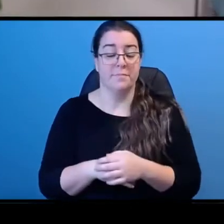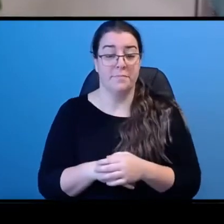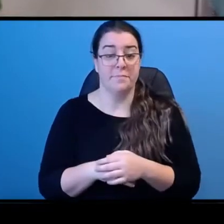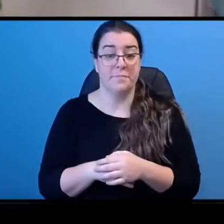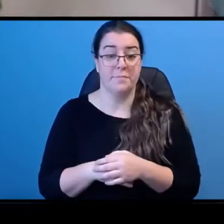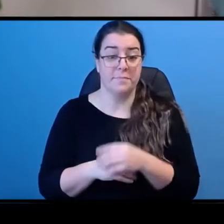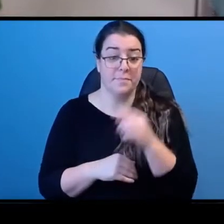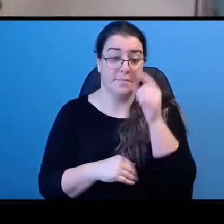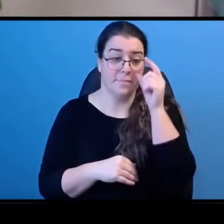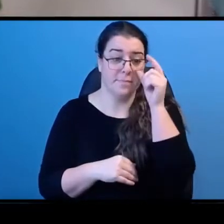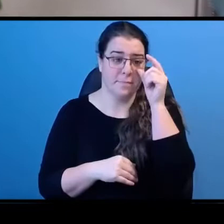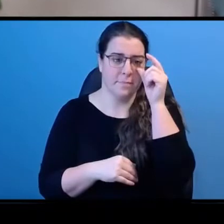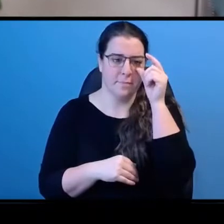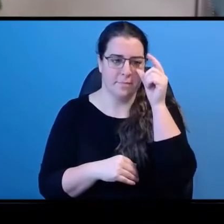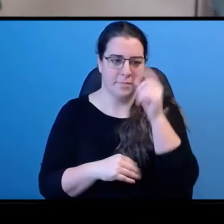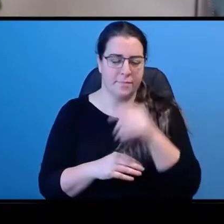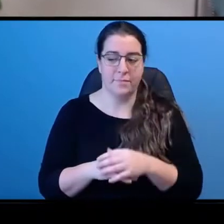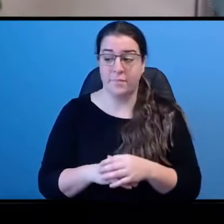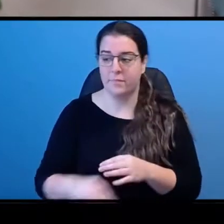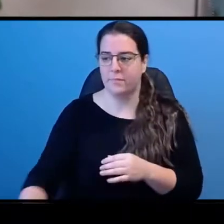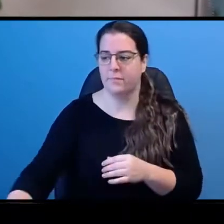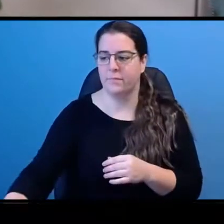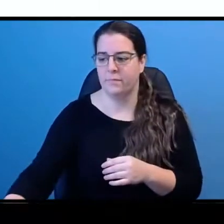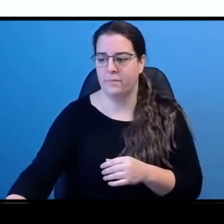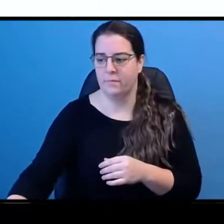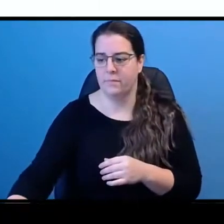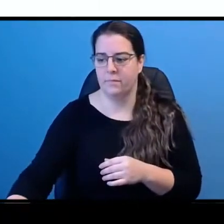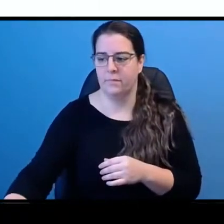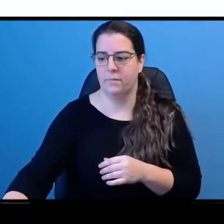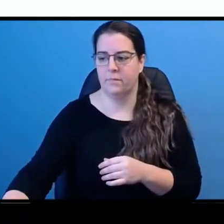So the next slide that we have is feedback.